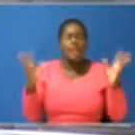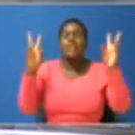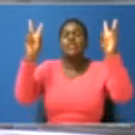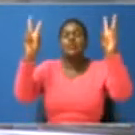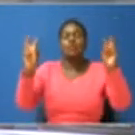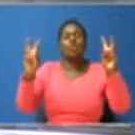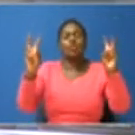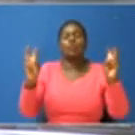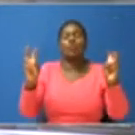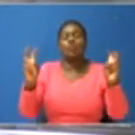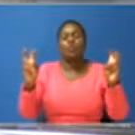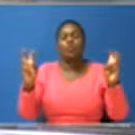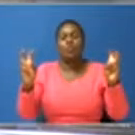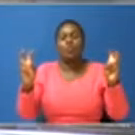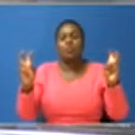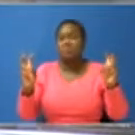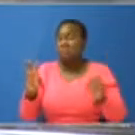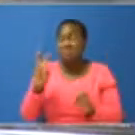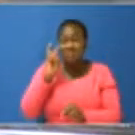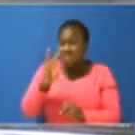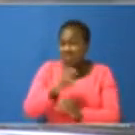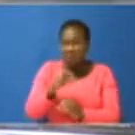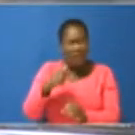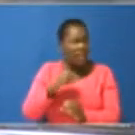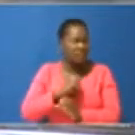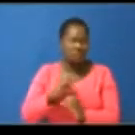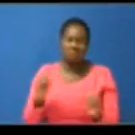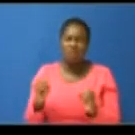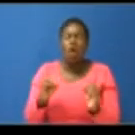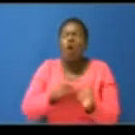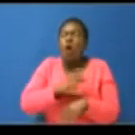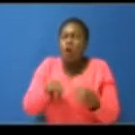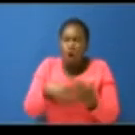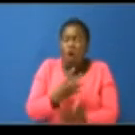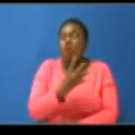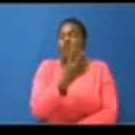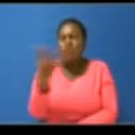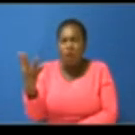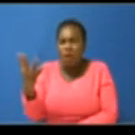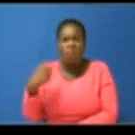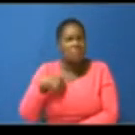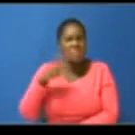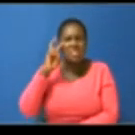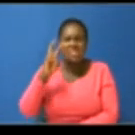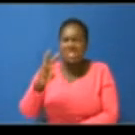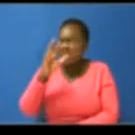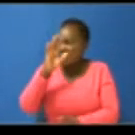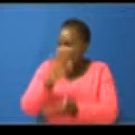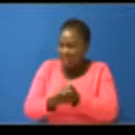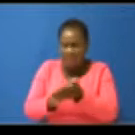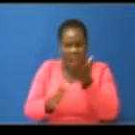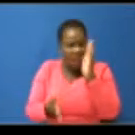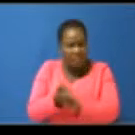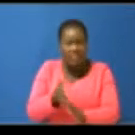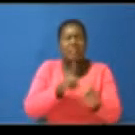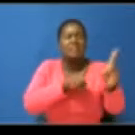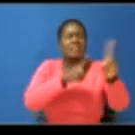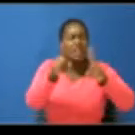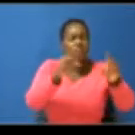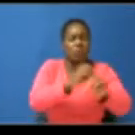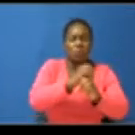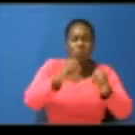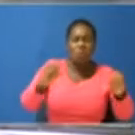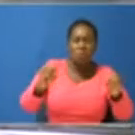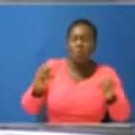it was really uh and you and you did not see that and across the board i mean i did not see anything uh beat from transport we